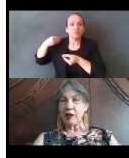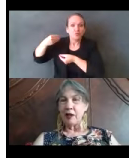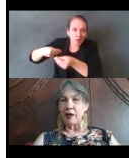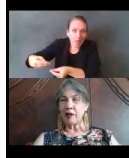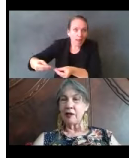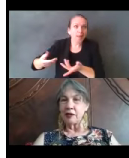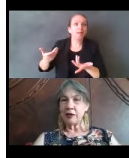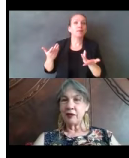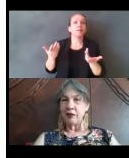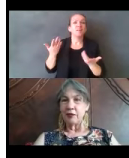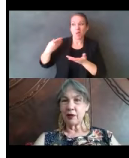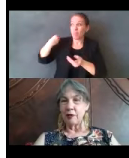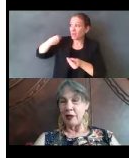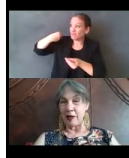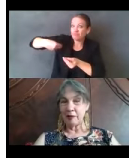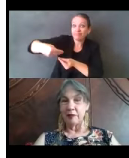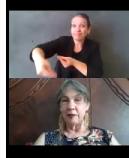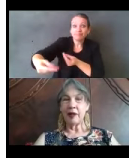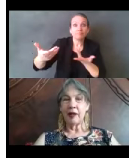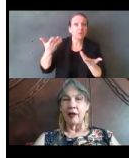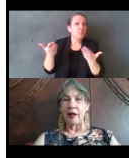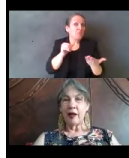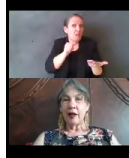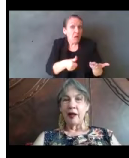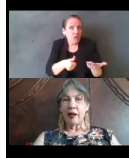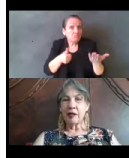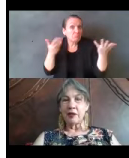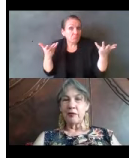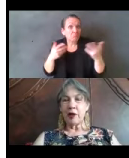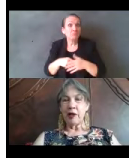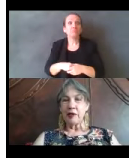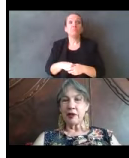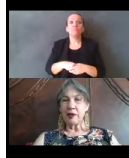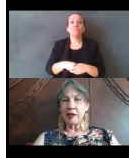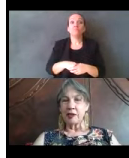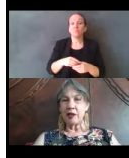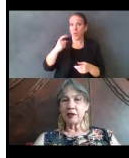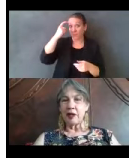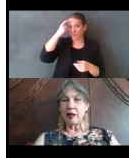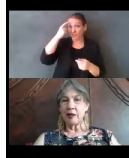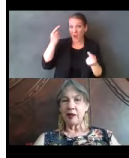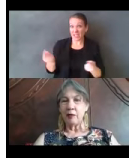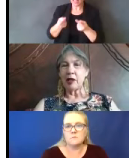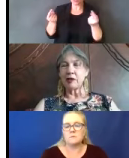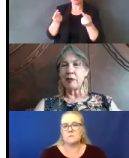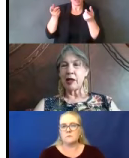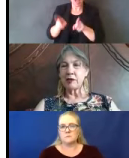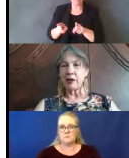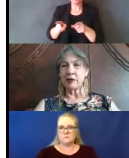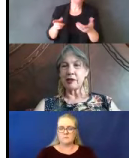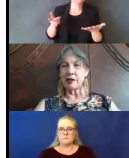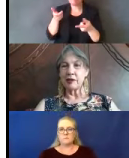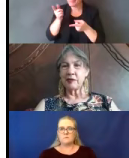may inherit a tendency for it, you may not. A history of brain injury, you can't change that. And